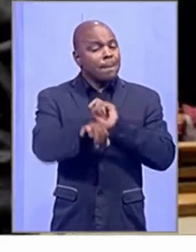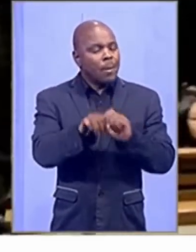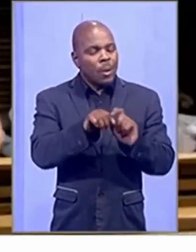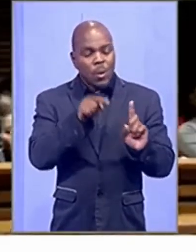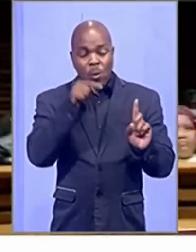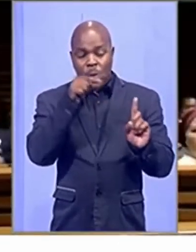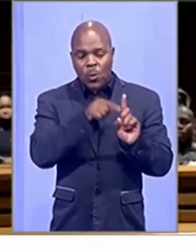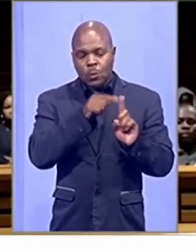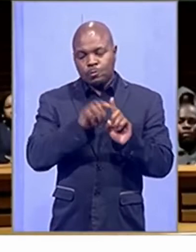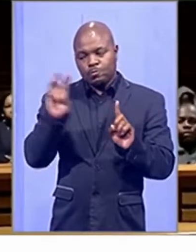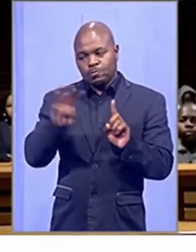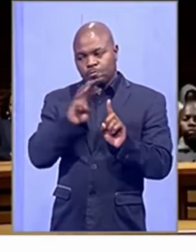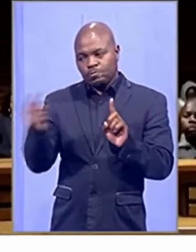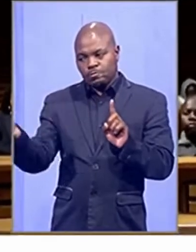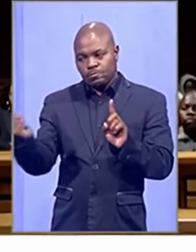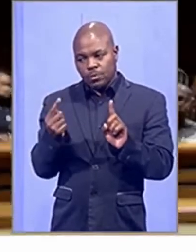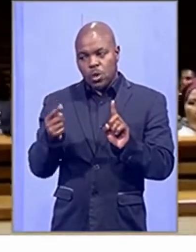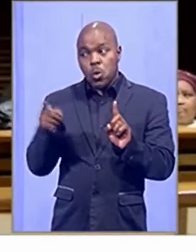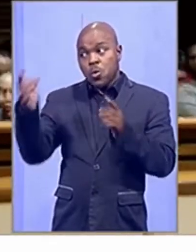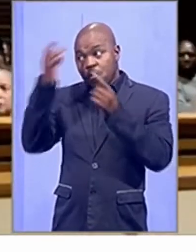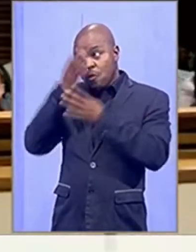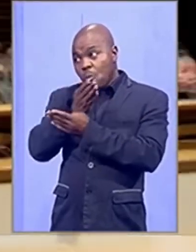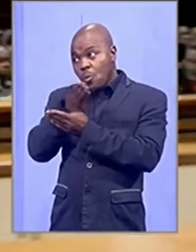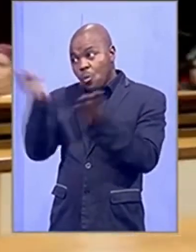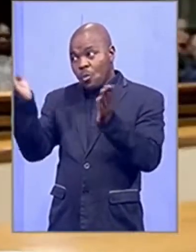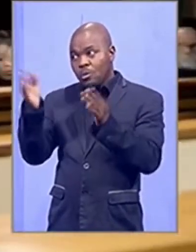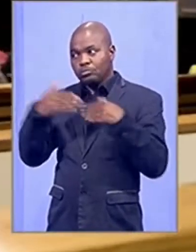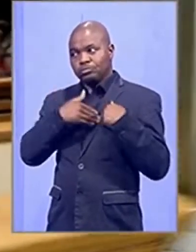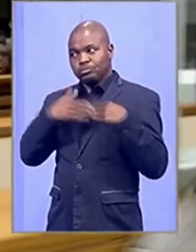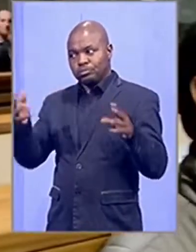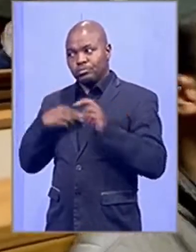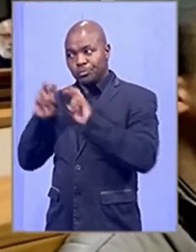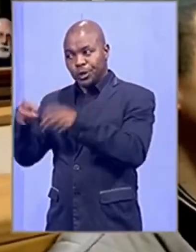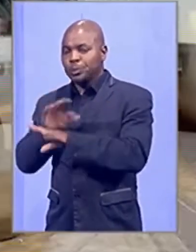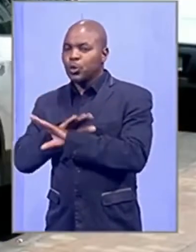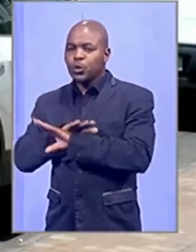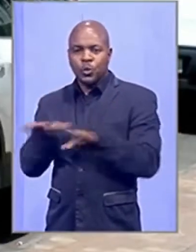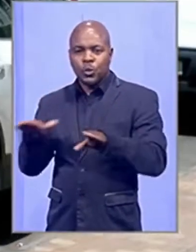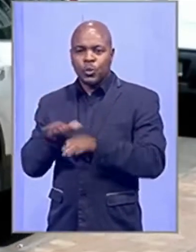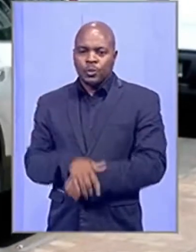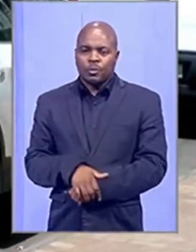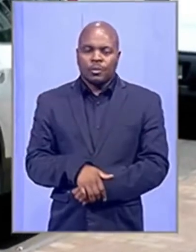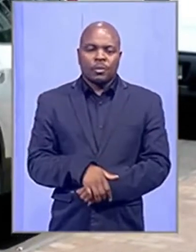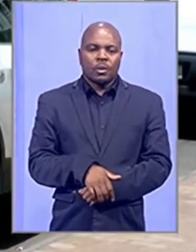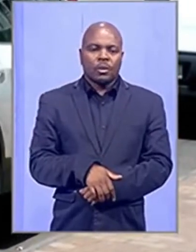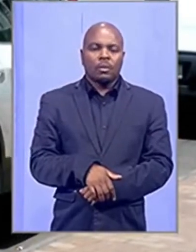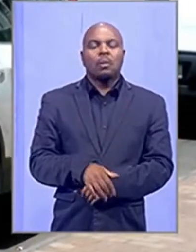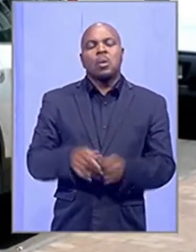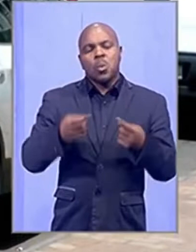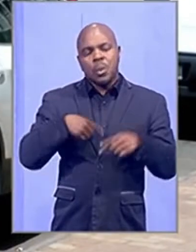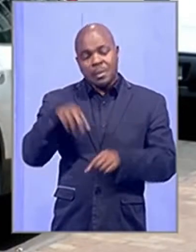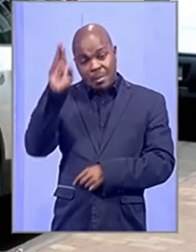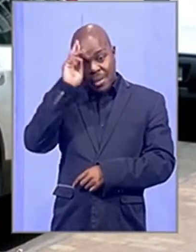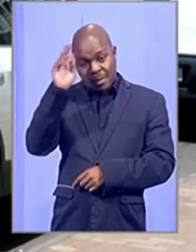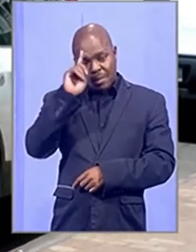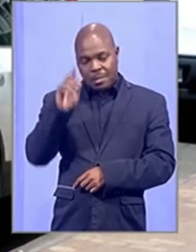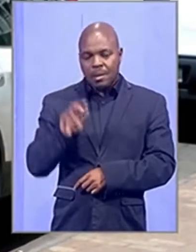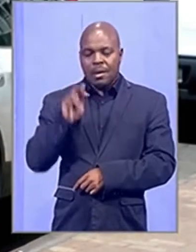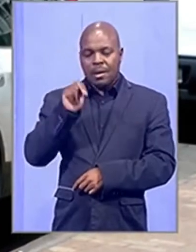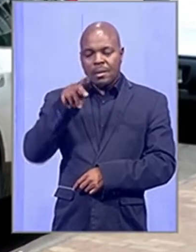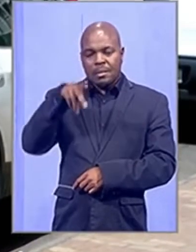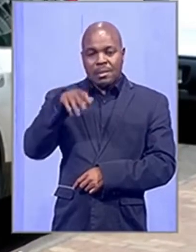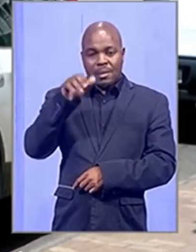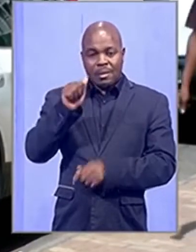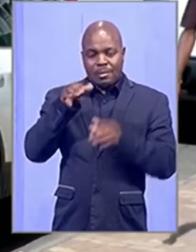laetse motswasetlhabelo gore a seke a bolelela ope ka tiragalo eno ya petelelo. Jwalo ka re hopola botšhotšhisi ba